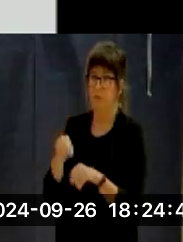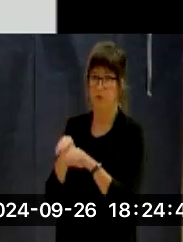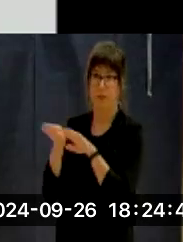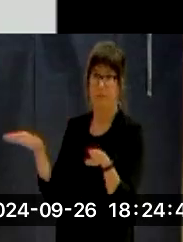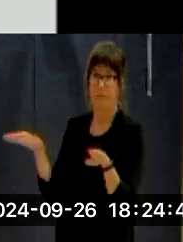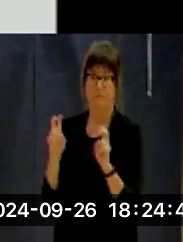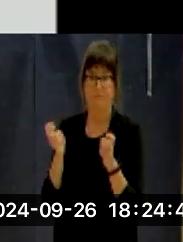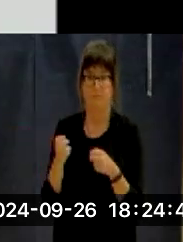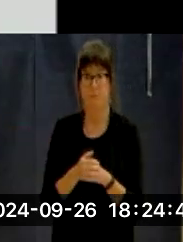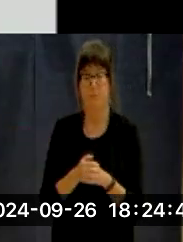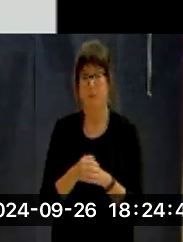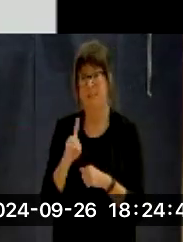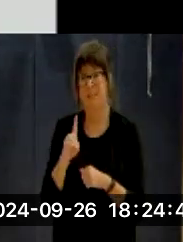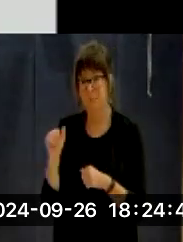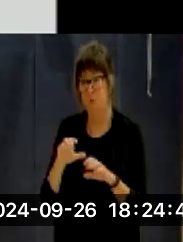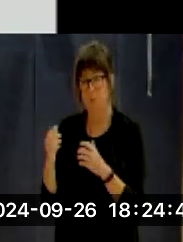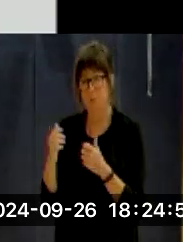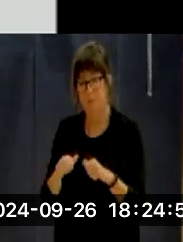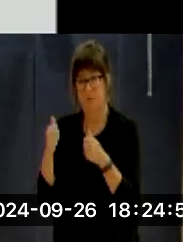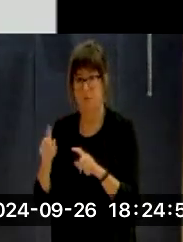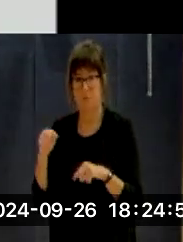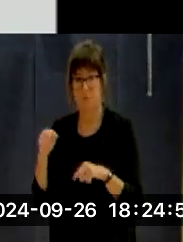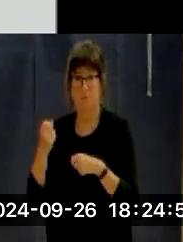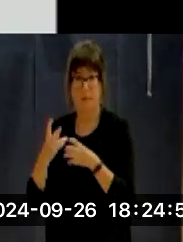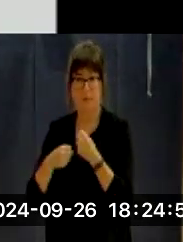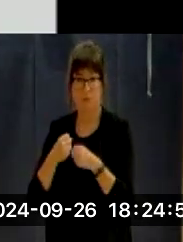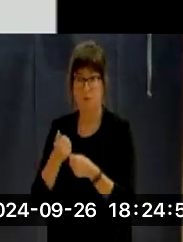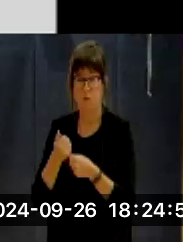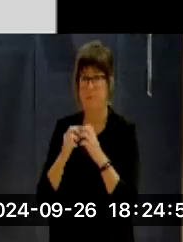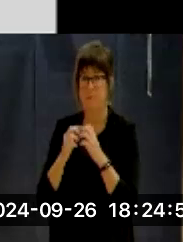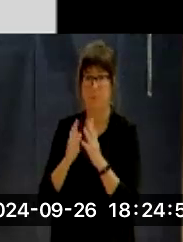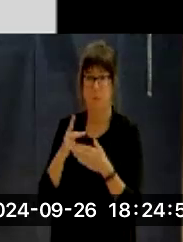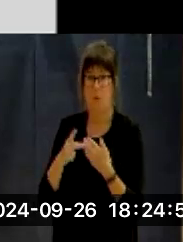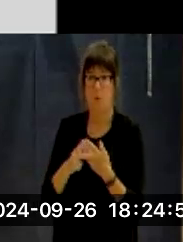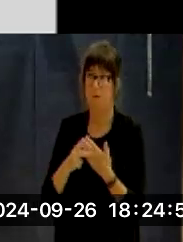Disability groups have made several efforts over the years to revive the program. No state agency has ever responded.